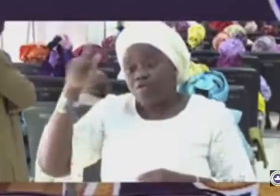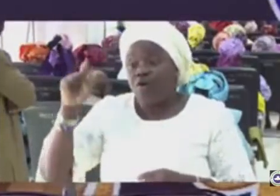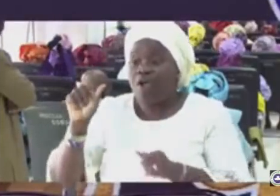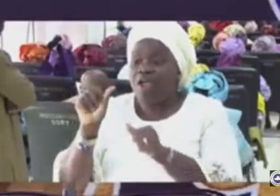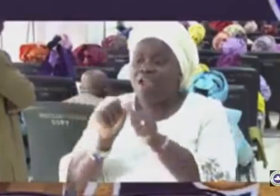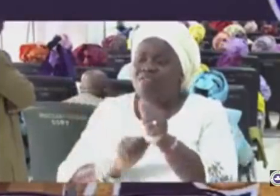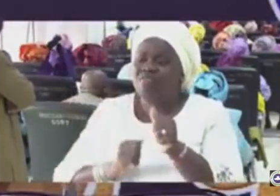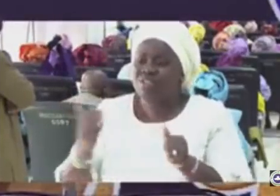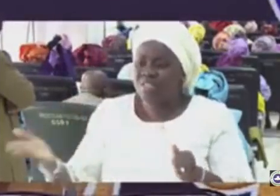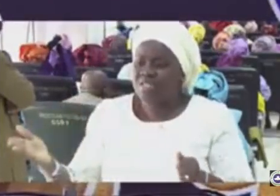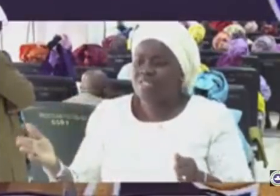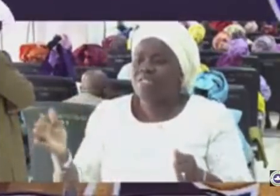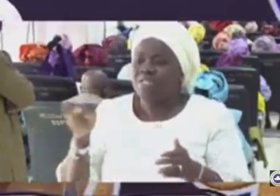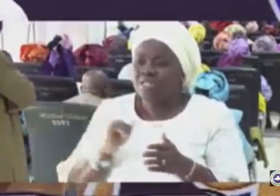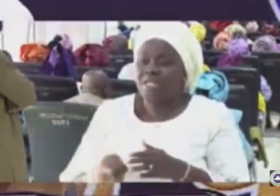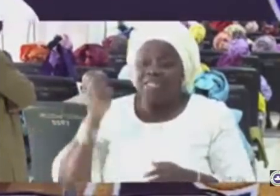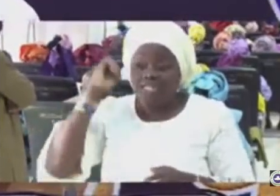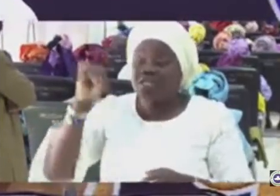to thanksgiving.